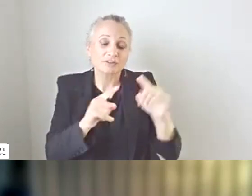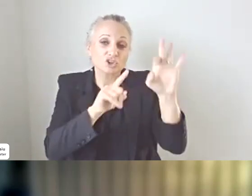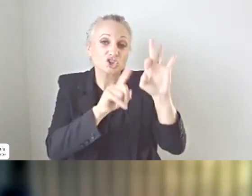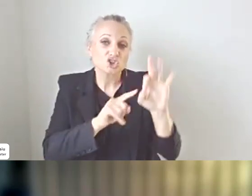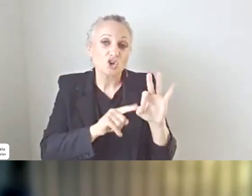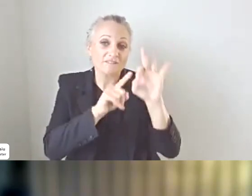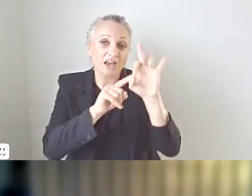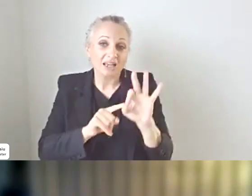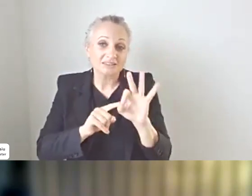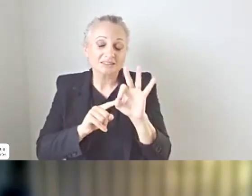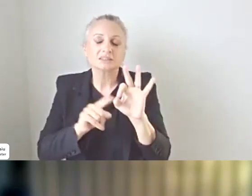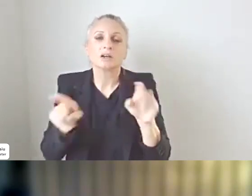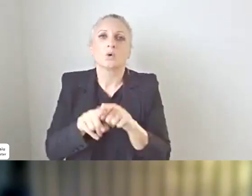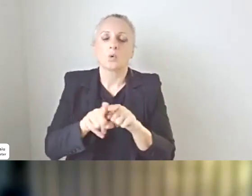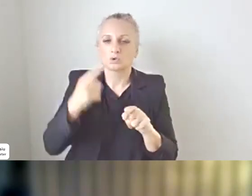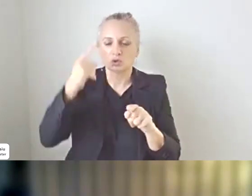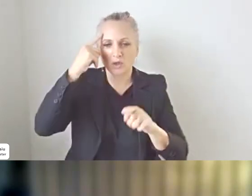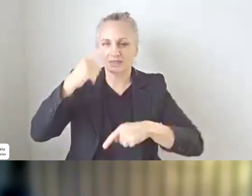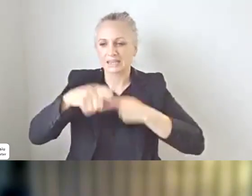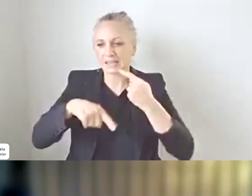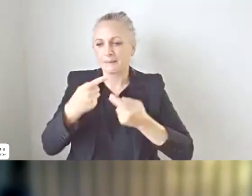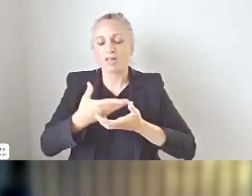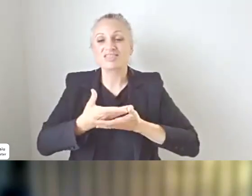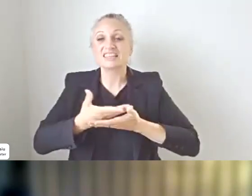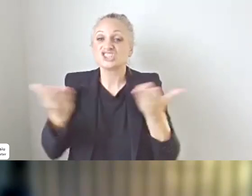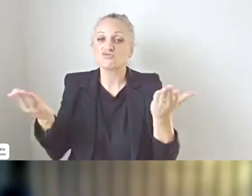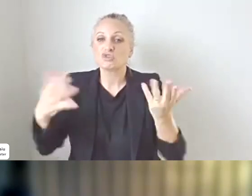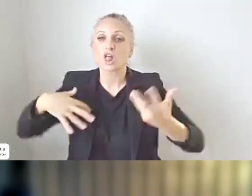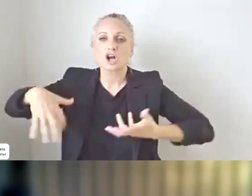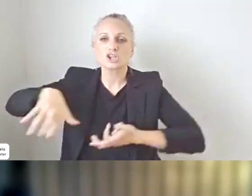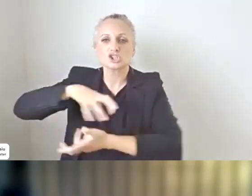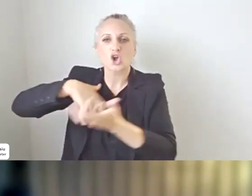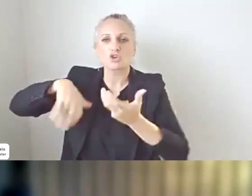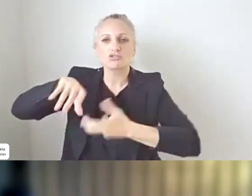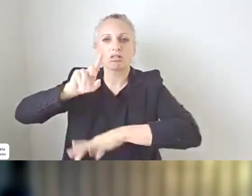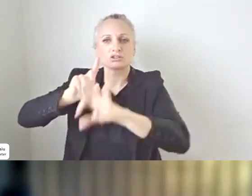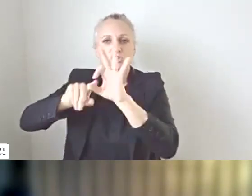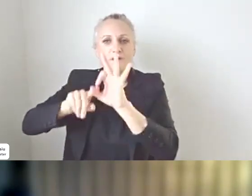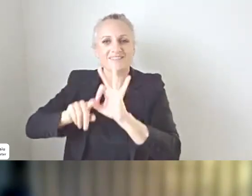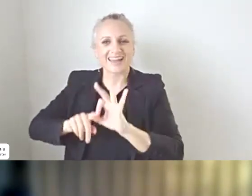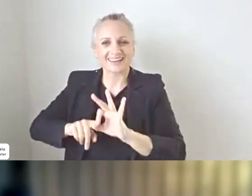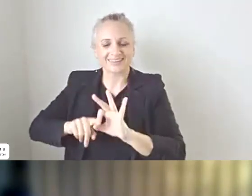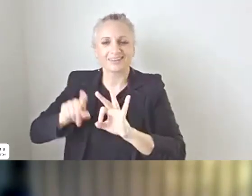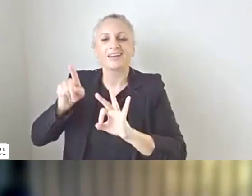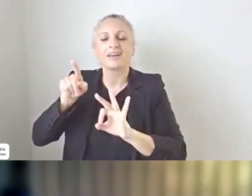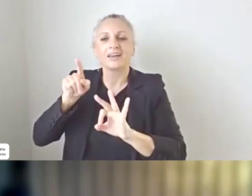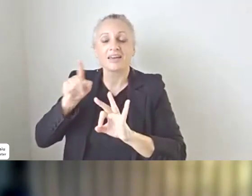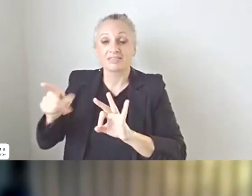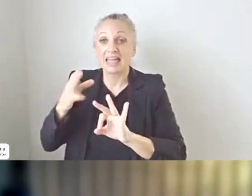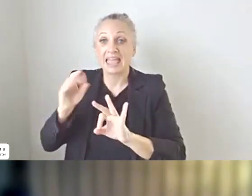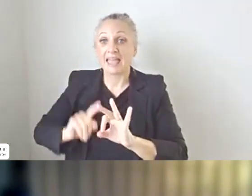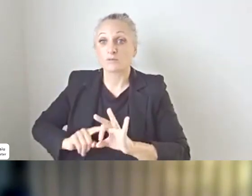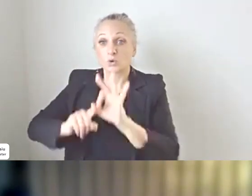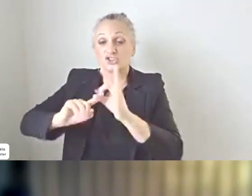the general social survey, which now includes questions to mark, you